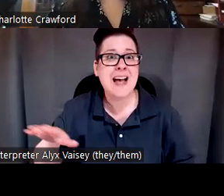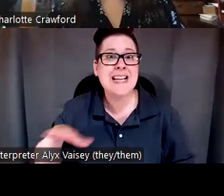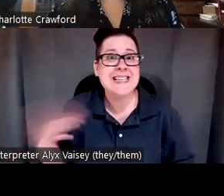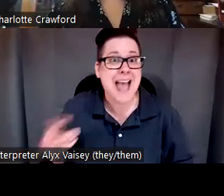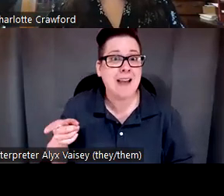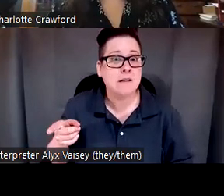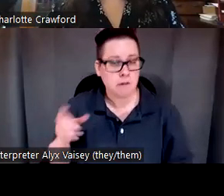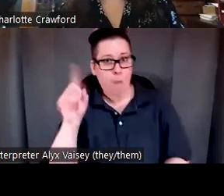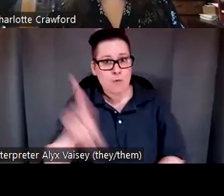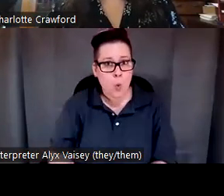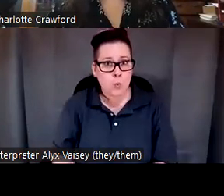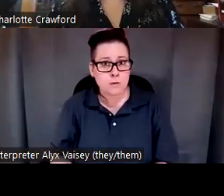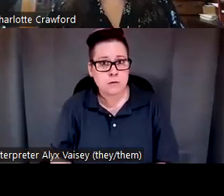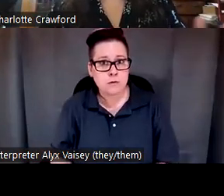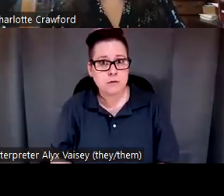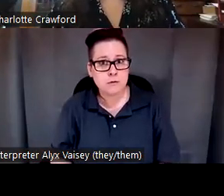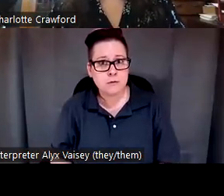She'd overdosed.